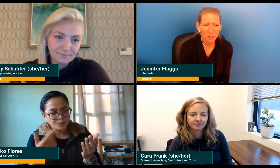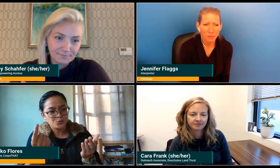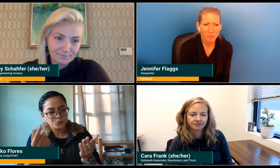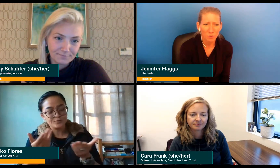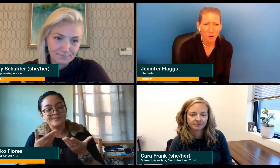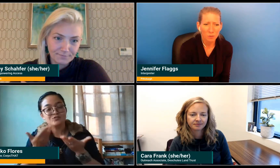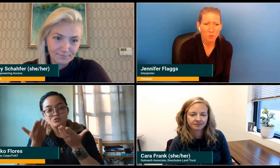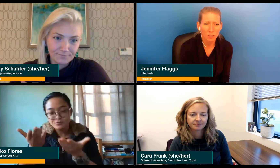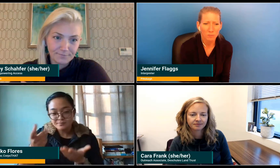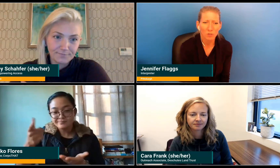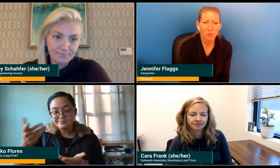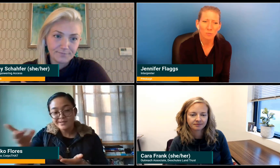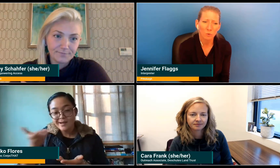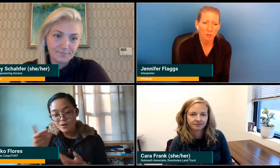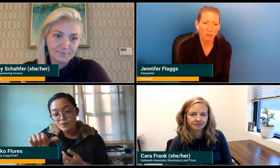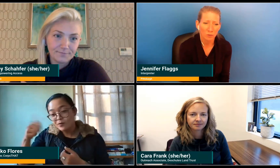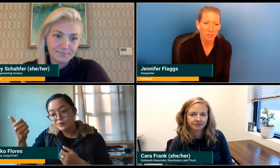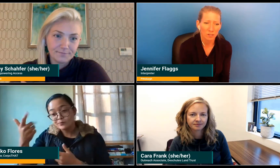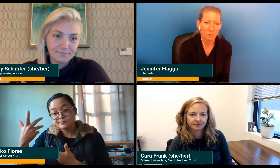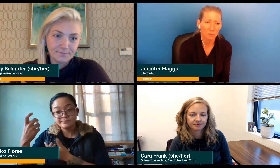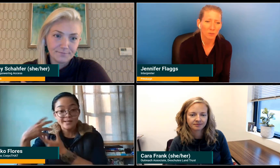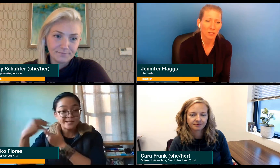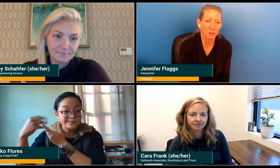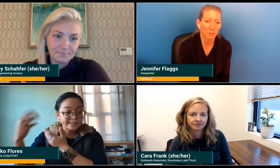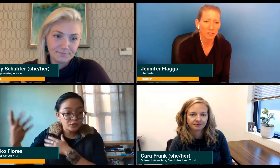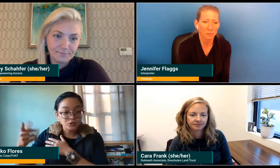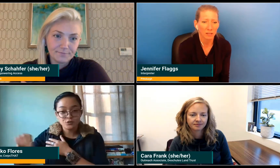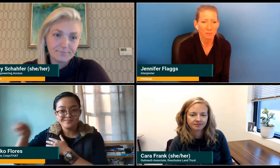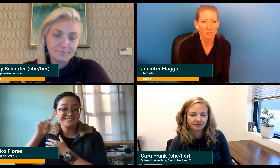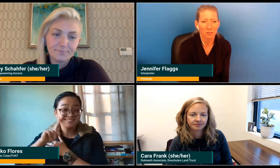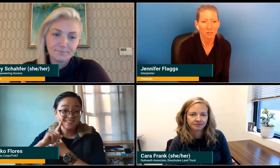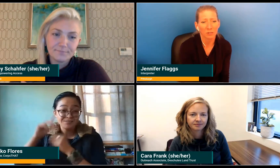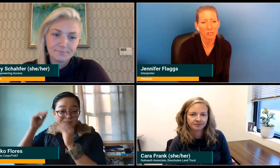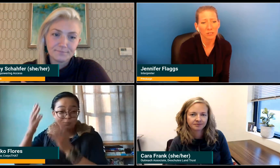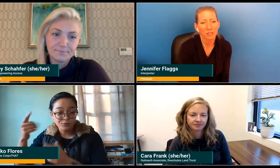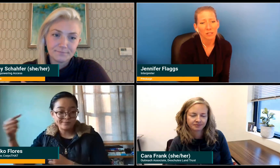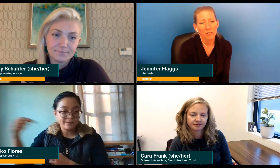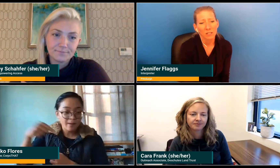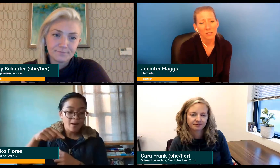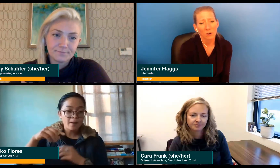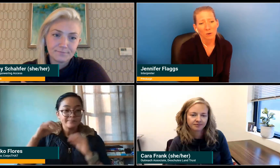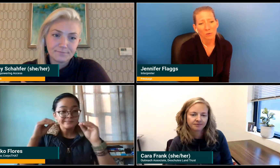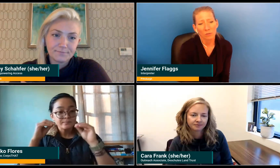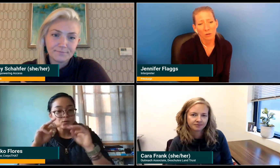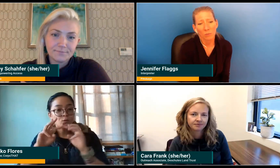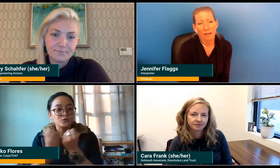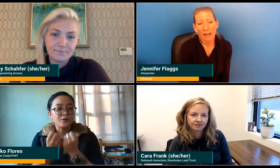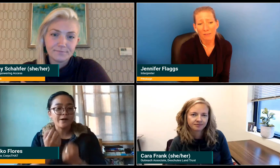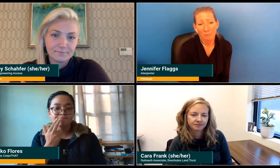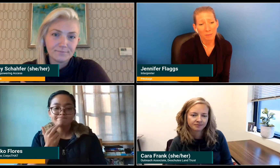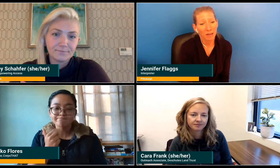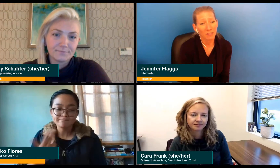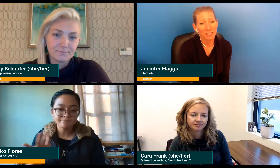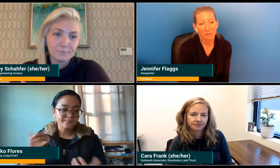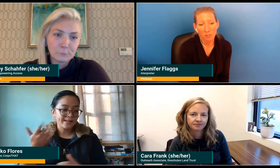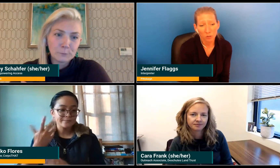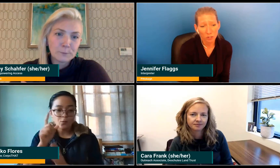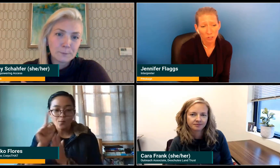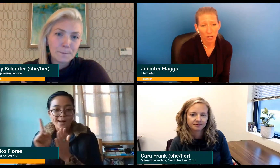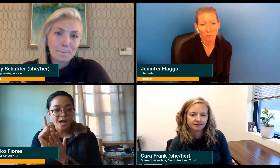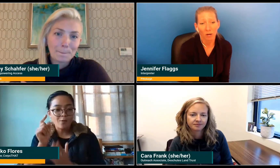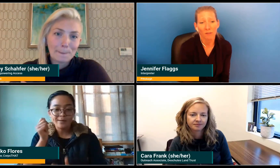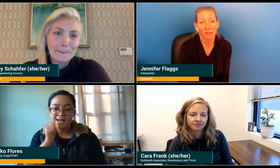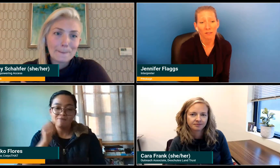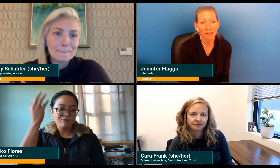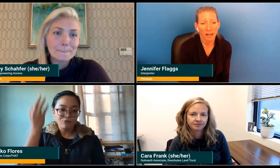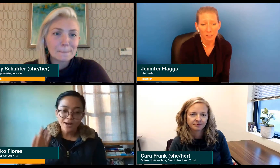of their job. So why would you ask them to do more than the rest of the people at the company to make themselves included? So, maybe having a deaf instructor